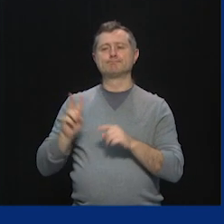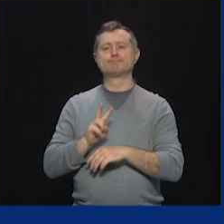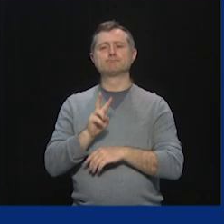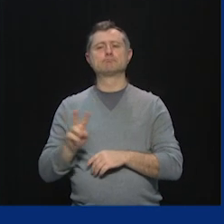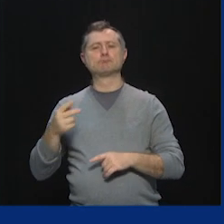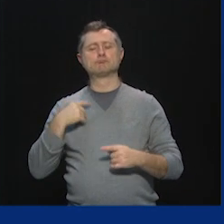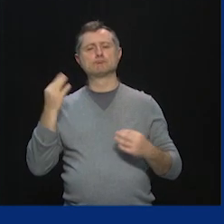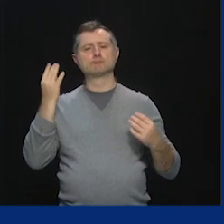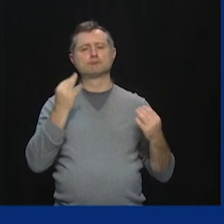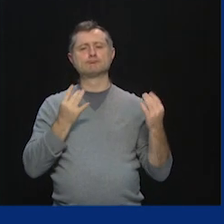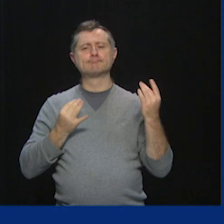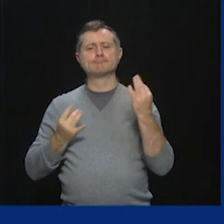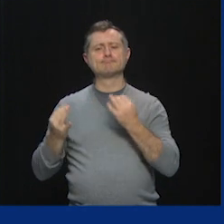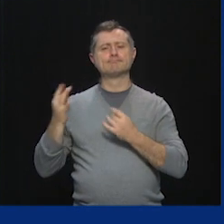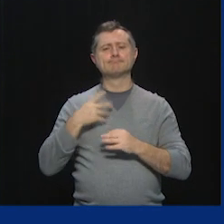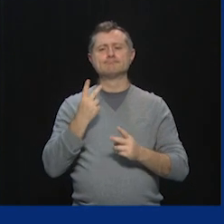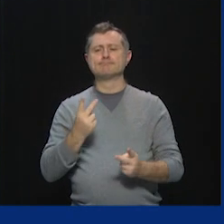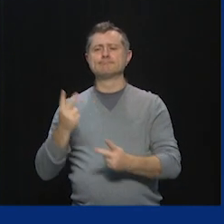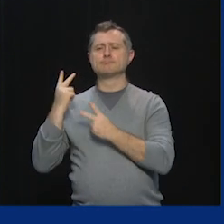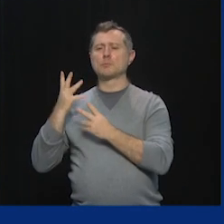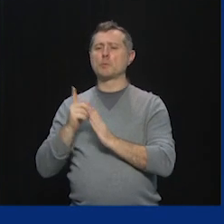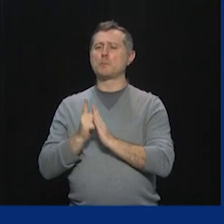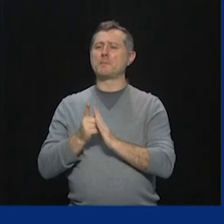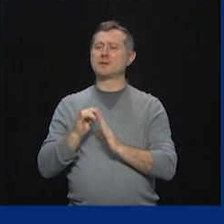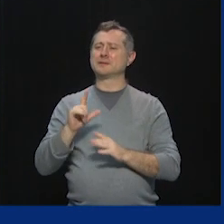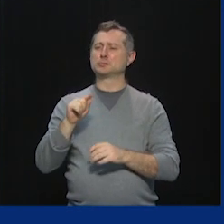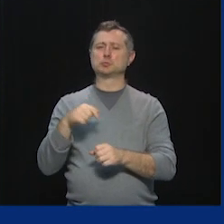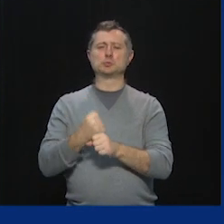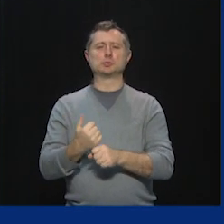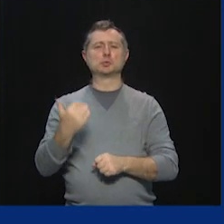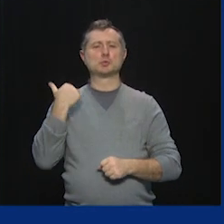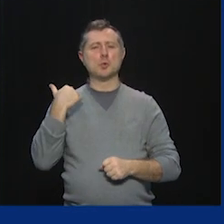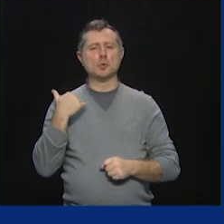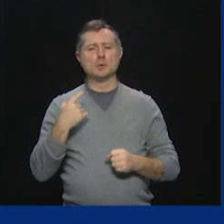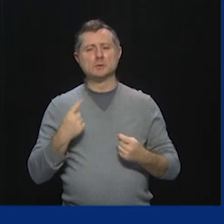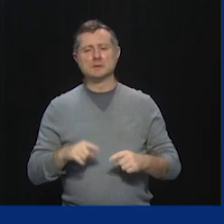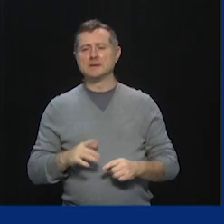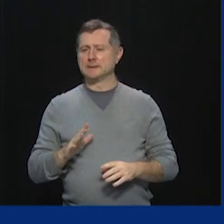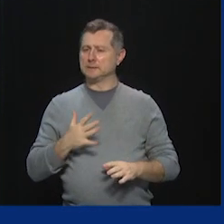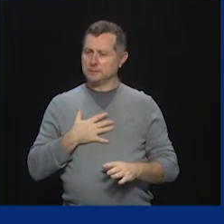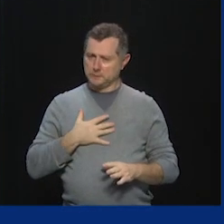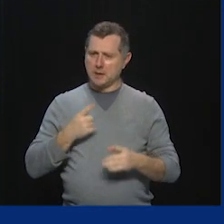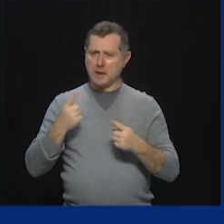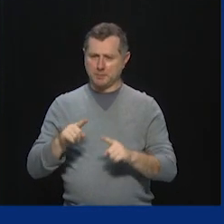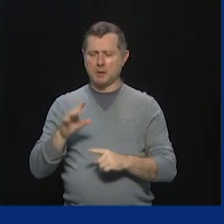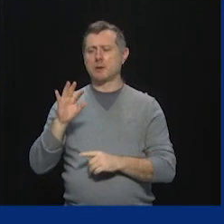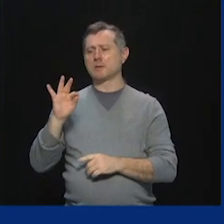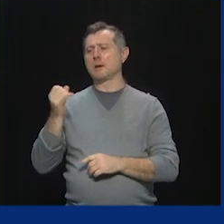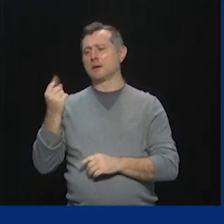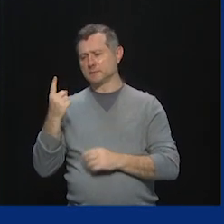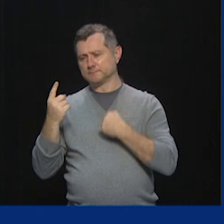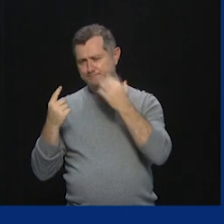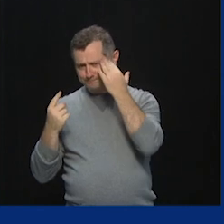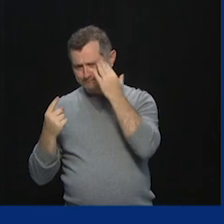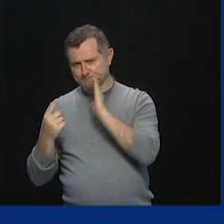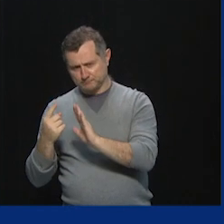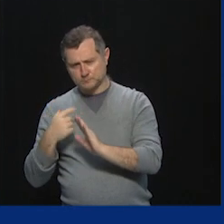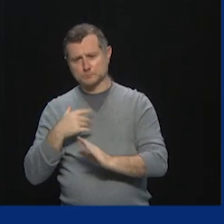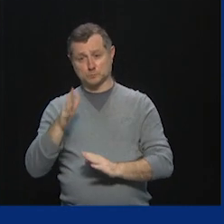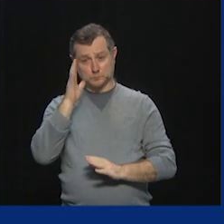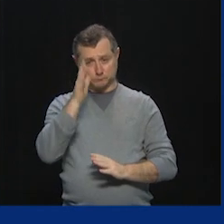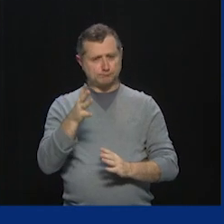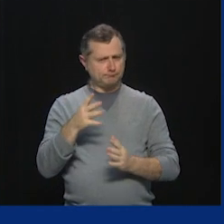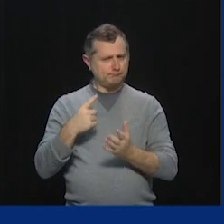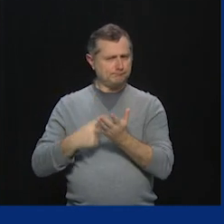the moments 20 years ago, but not just what happened on 9/11. We'll be speaking much more about this over the next few days, but